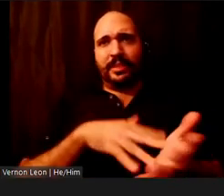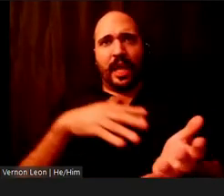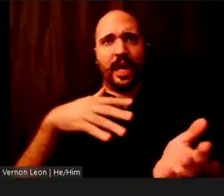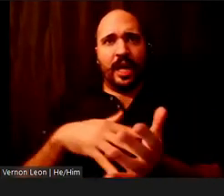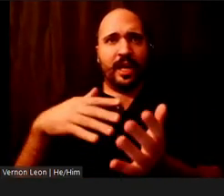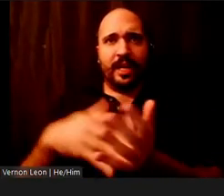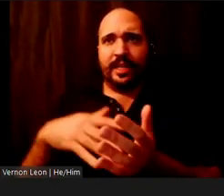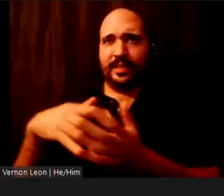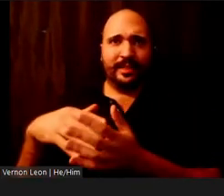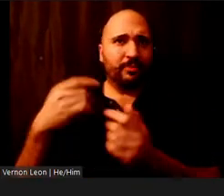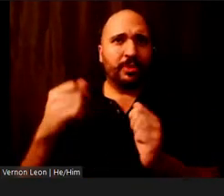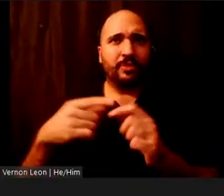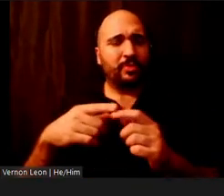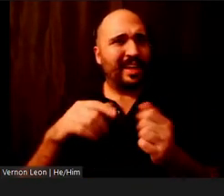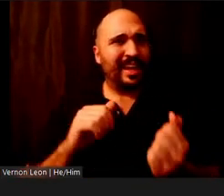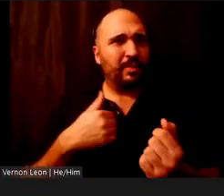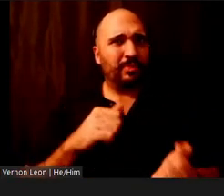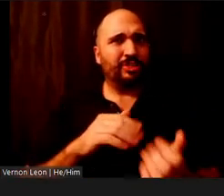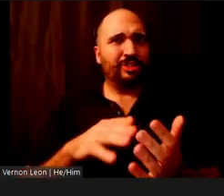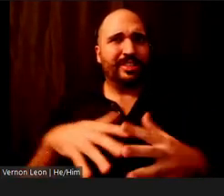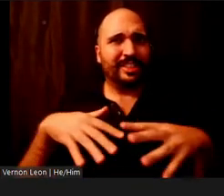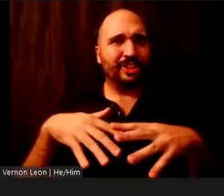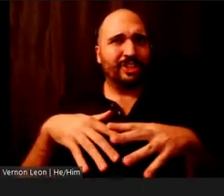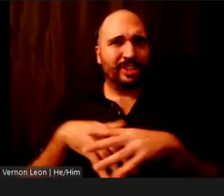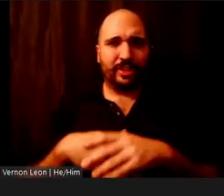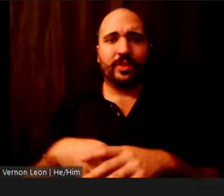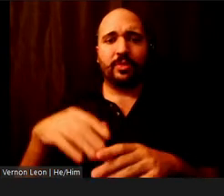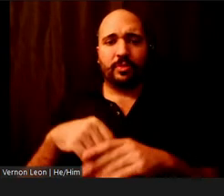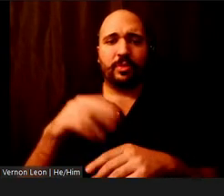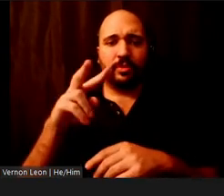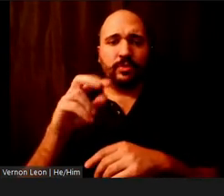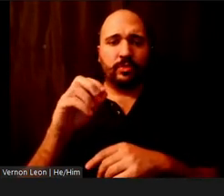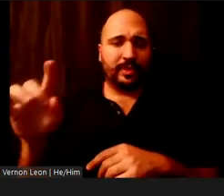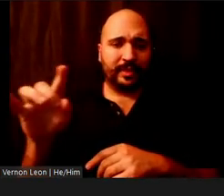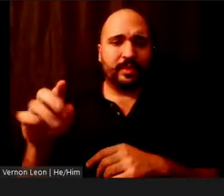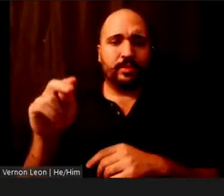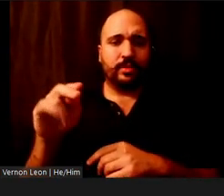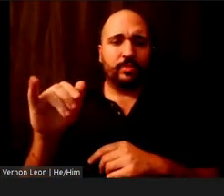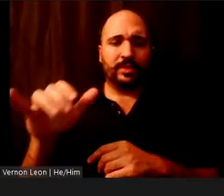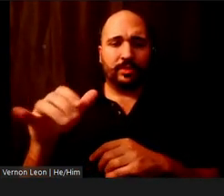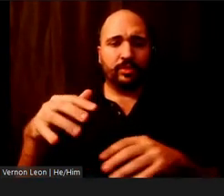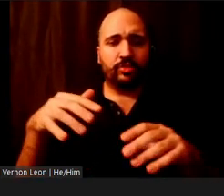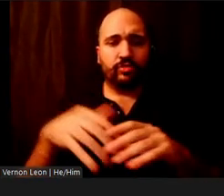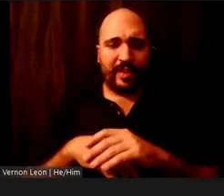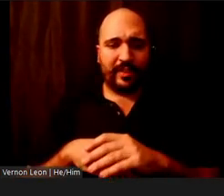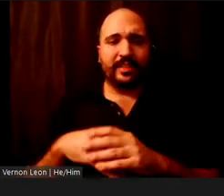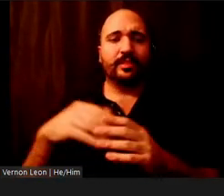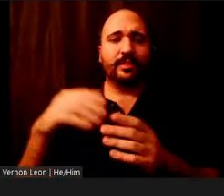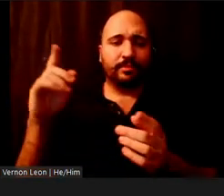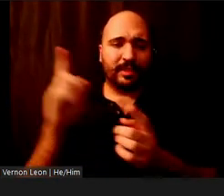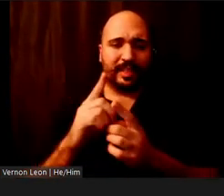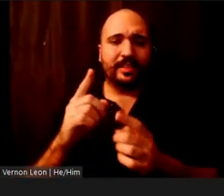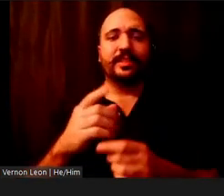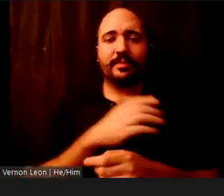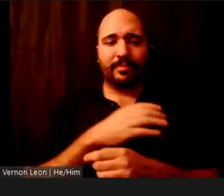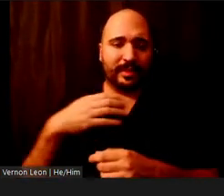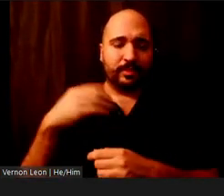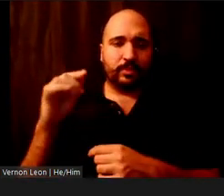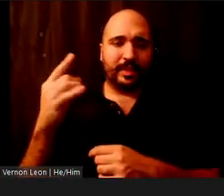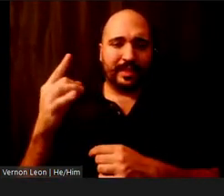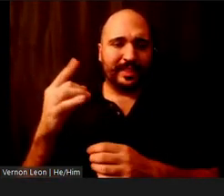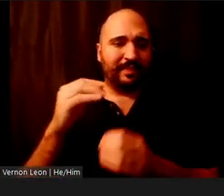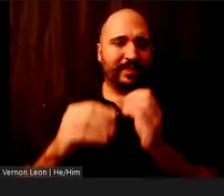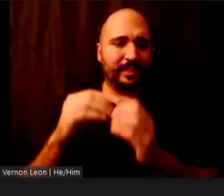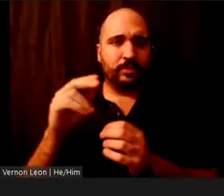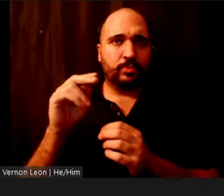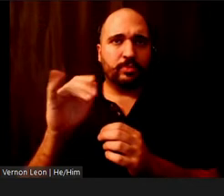explored how best to address congestion, including the 2008 New York City Traffic Congestion Mitigation Commission and the 2018 Fixed New